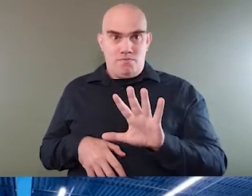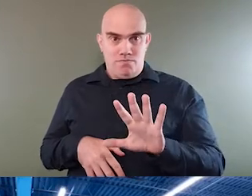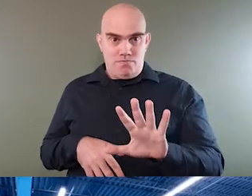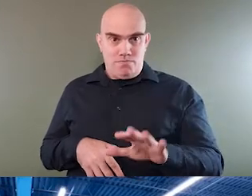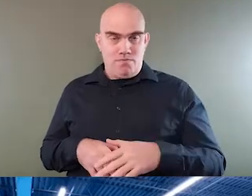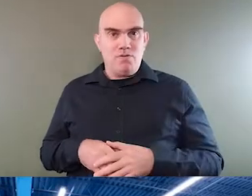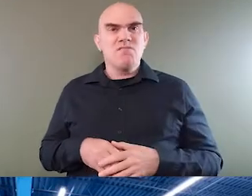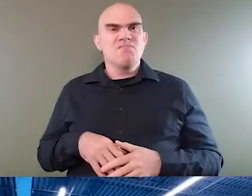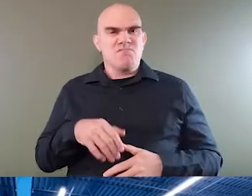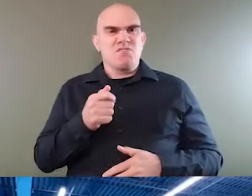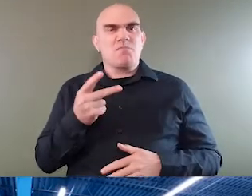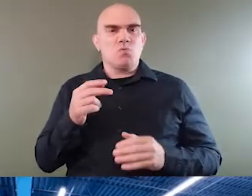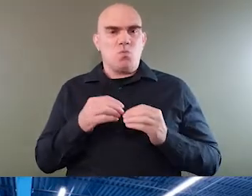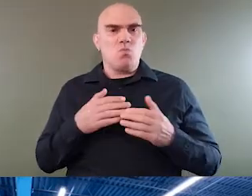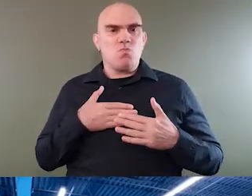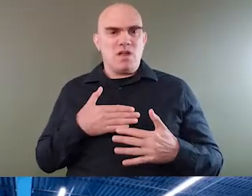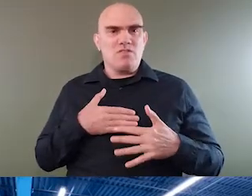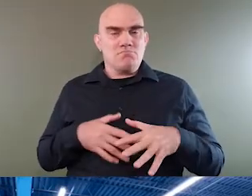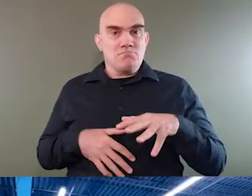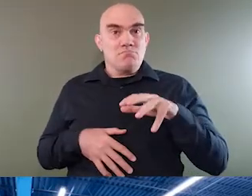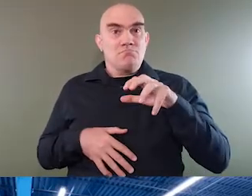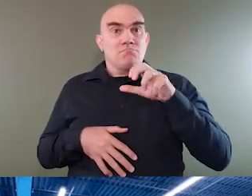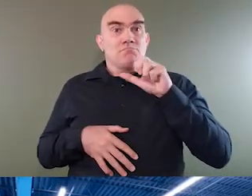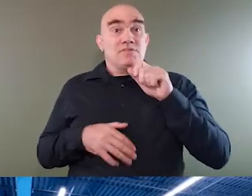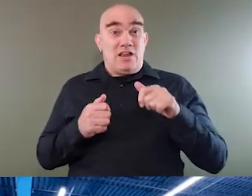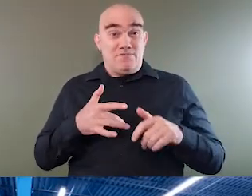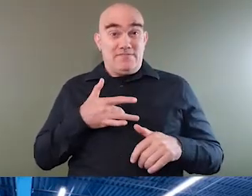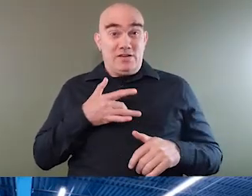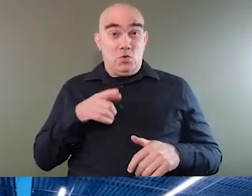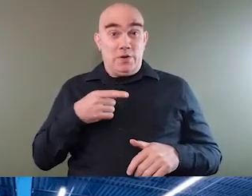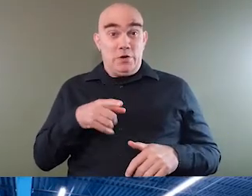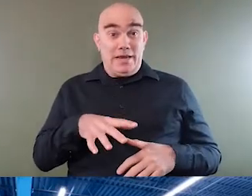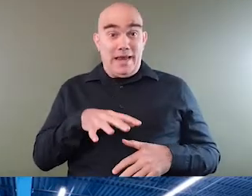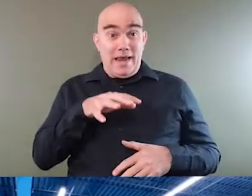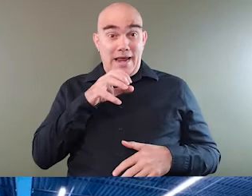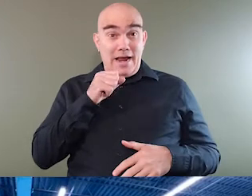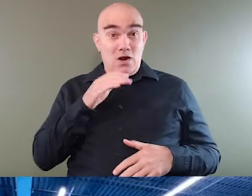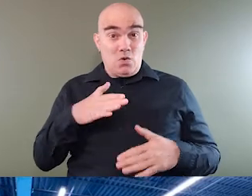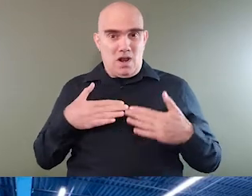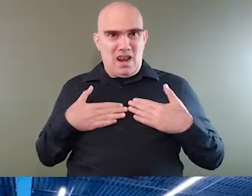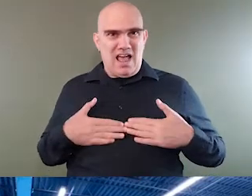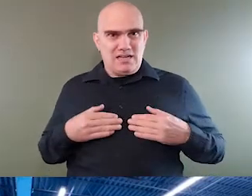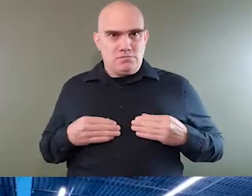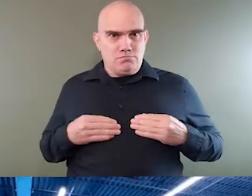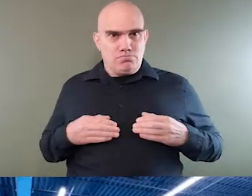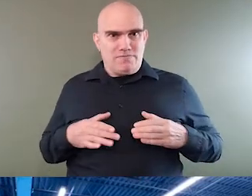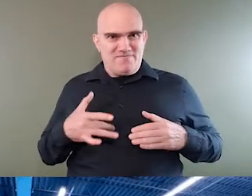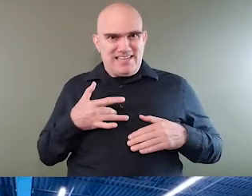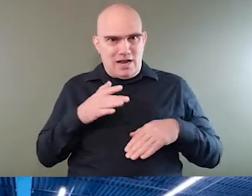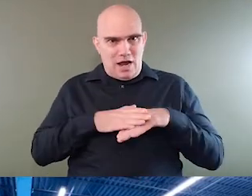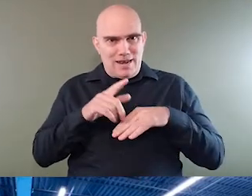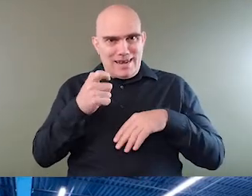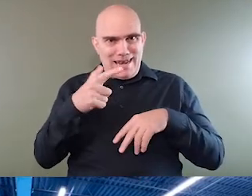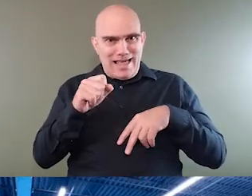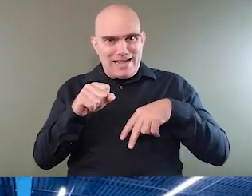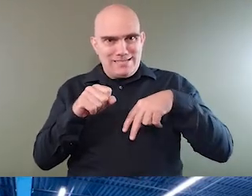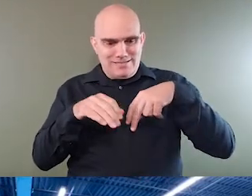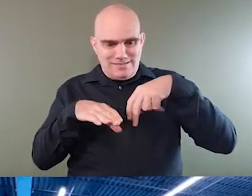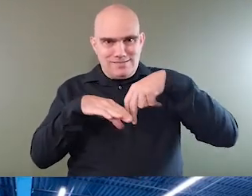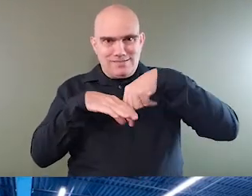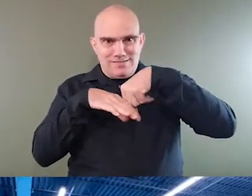Take a couple of breaths. Can you feel when you inhale, your lung space expanding against your